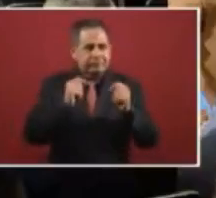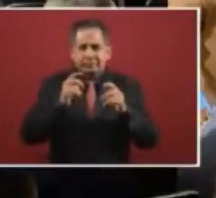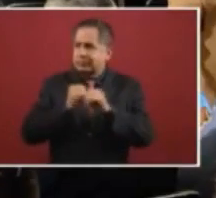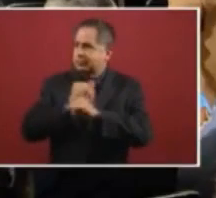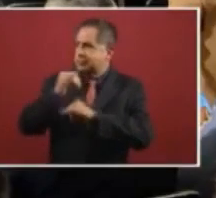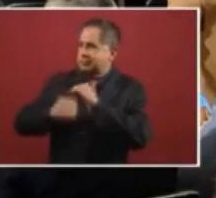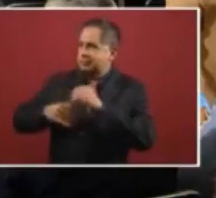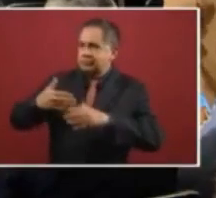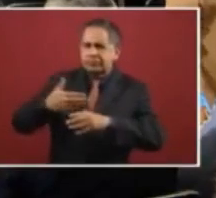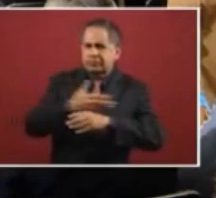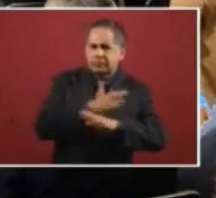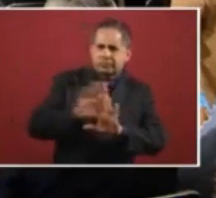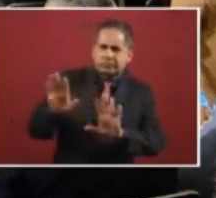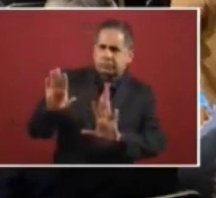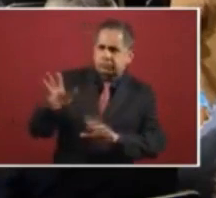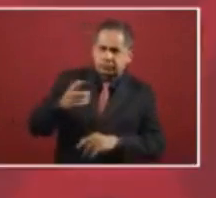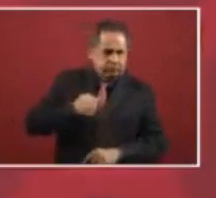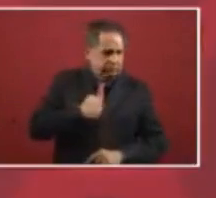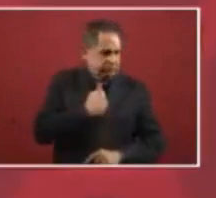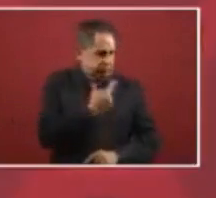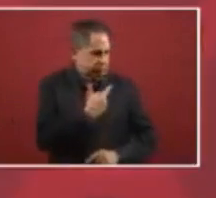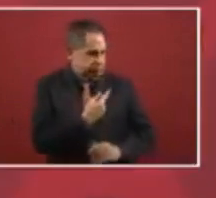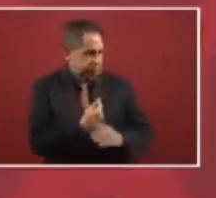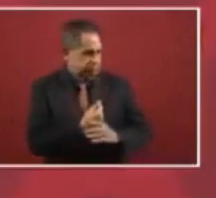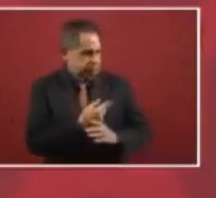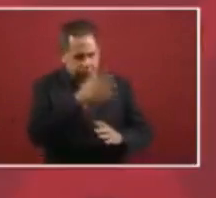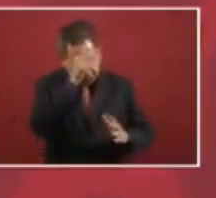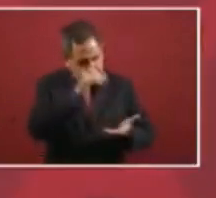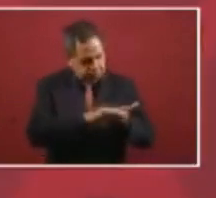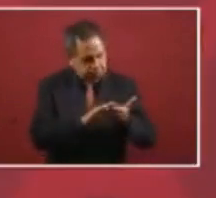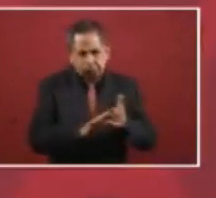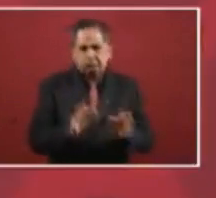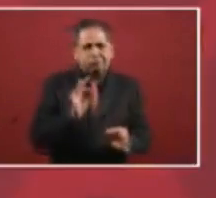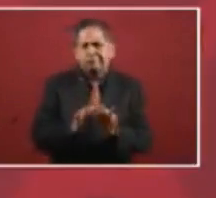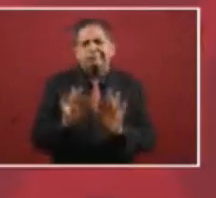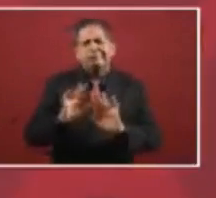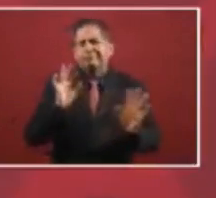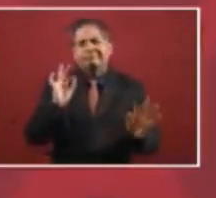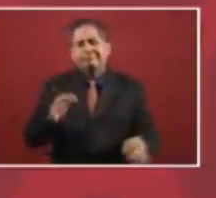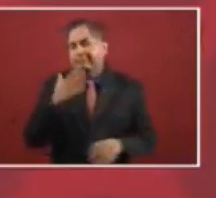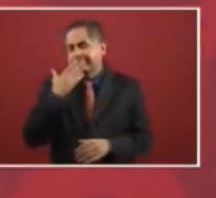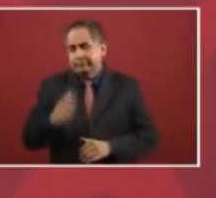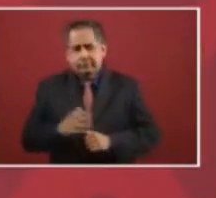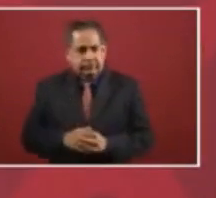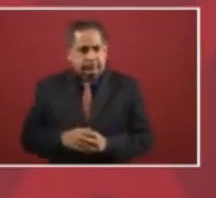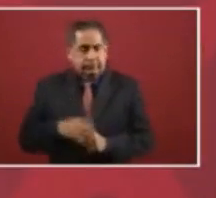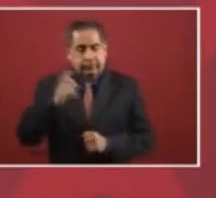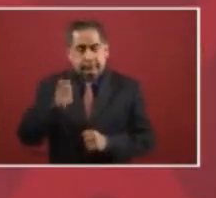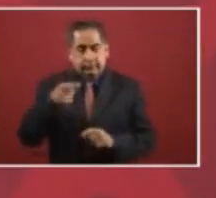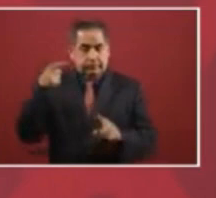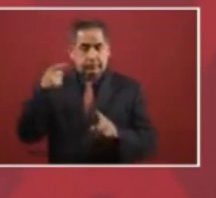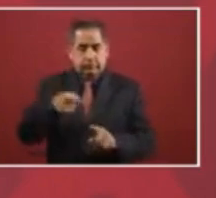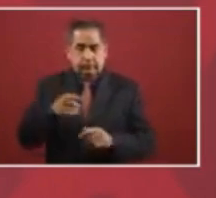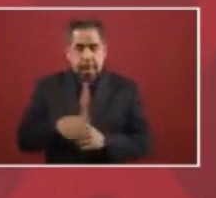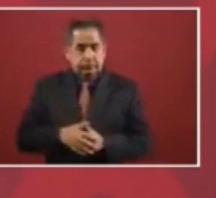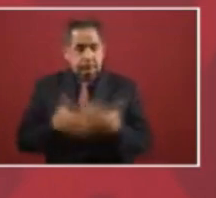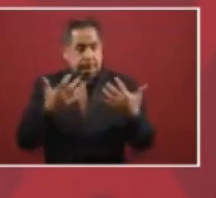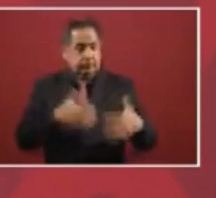without being arbitrary, that is very good. And in the case of